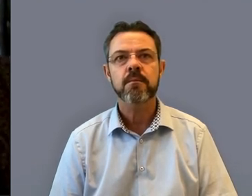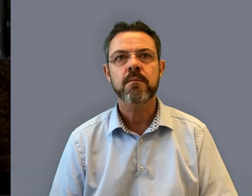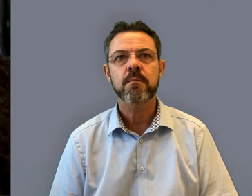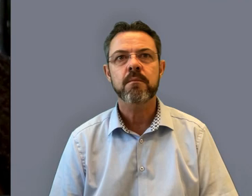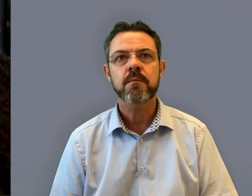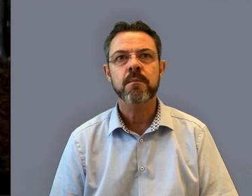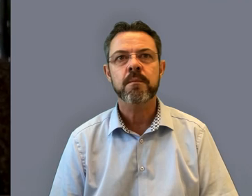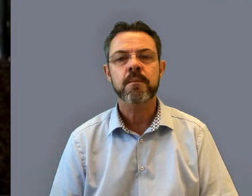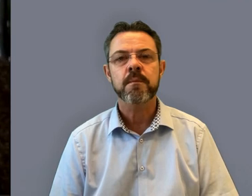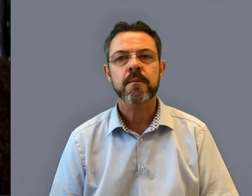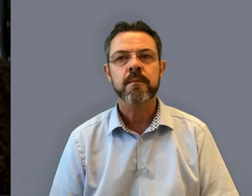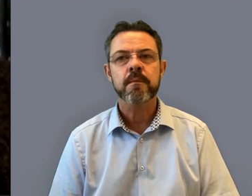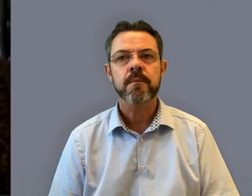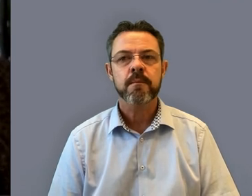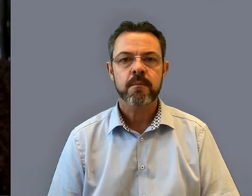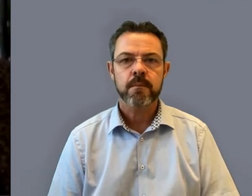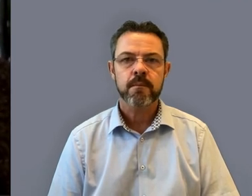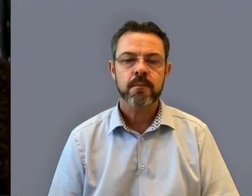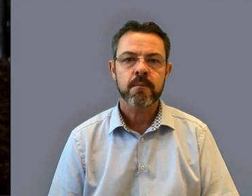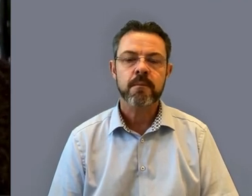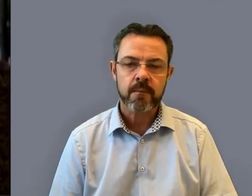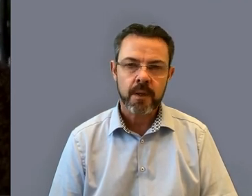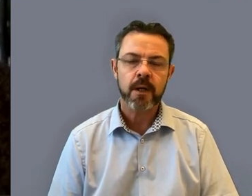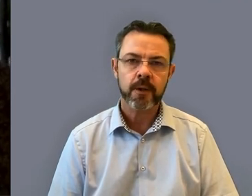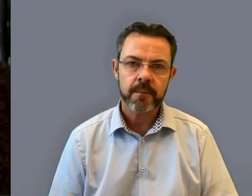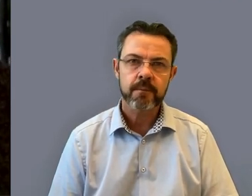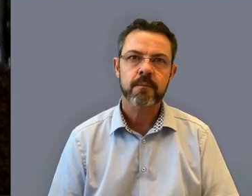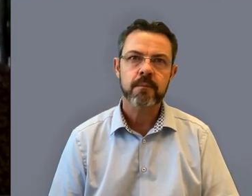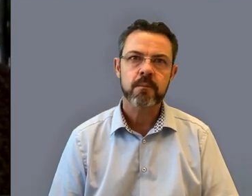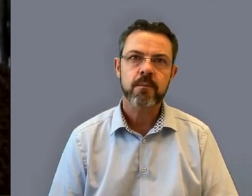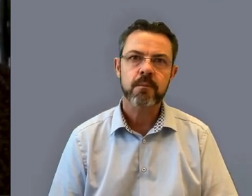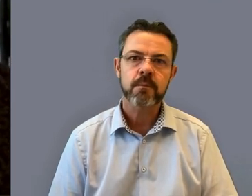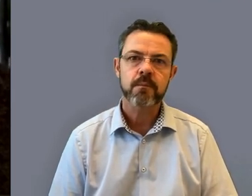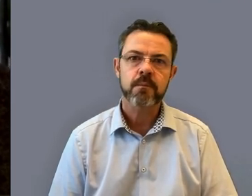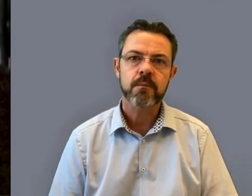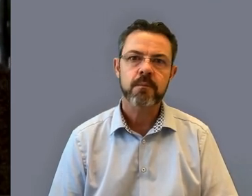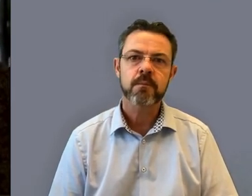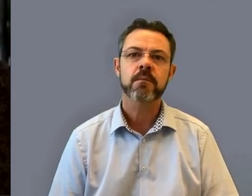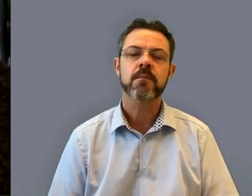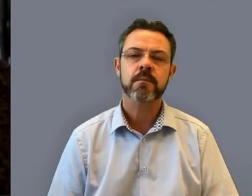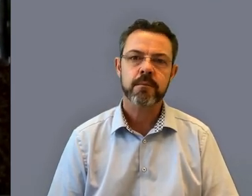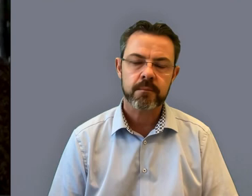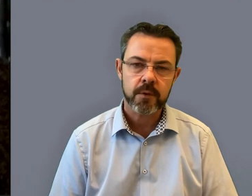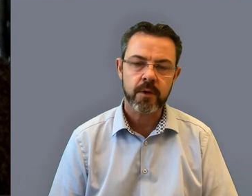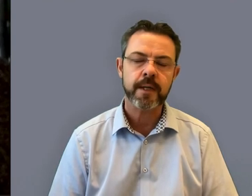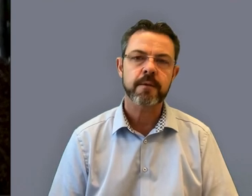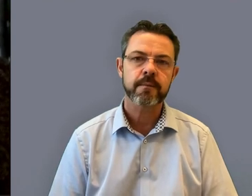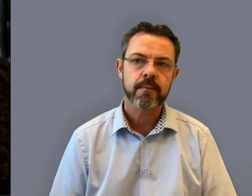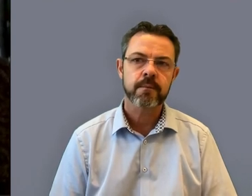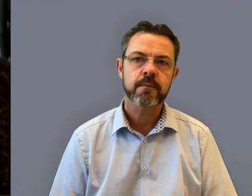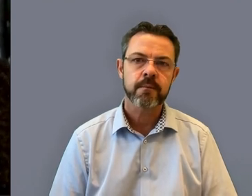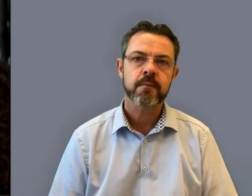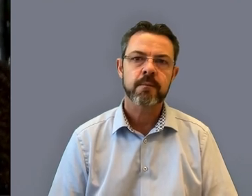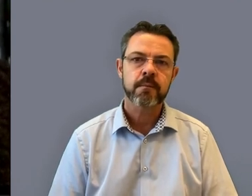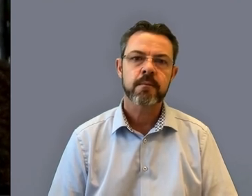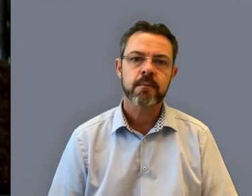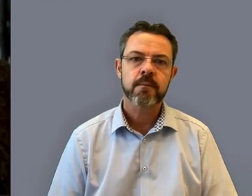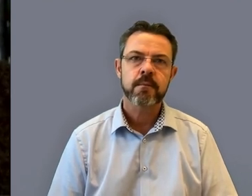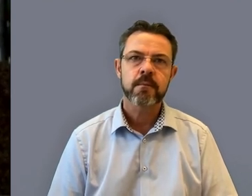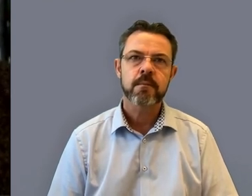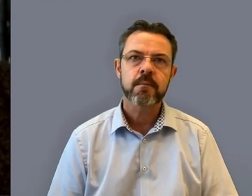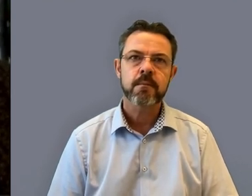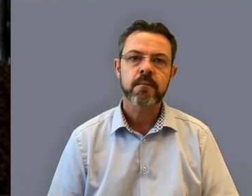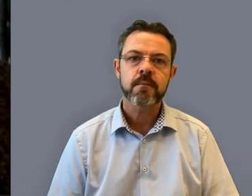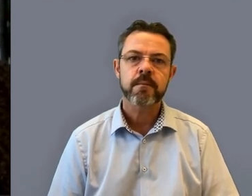see the kind of mind shift changes. People were becoming a lot more sustainability focused, a lot more aware.